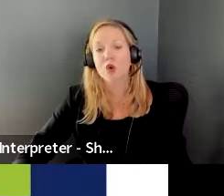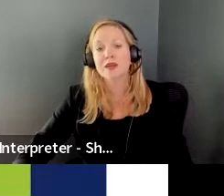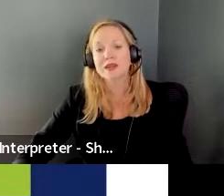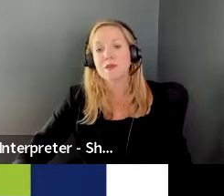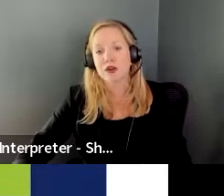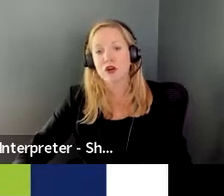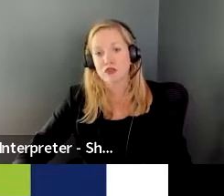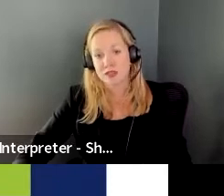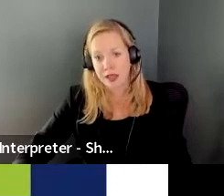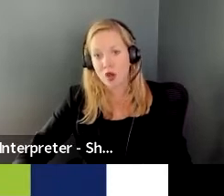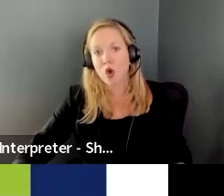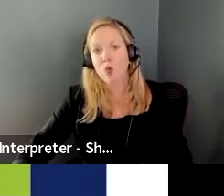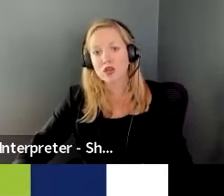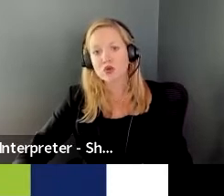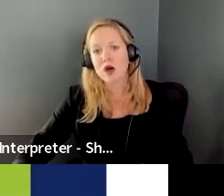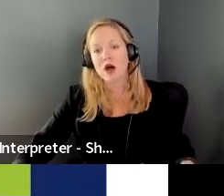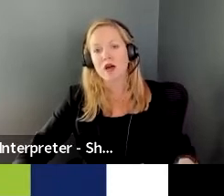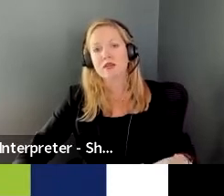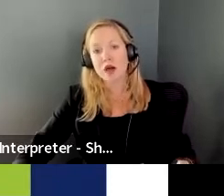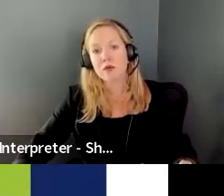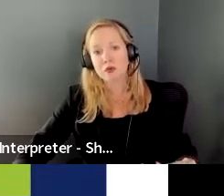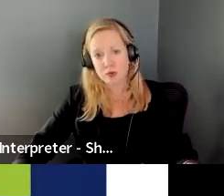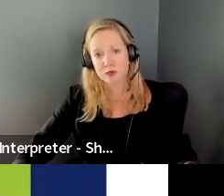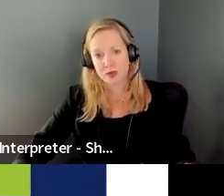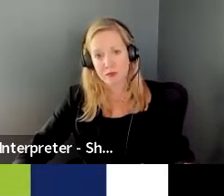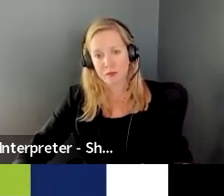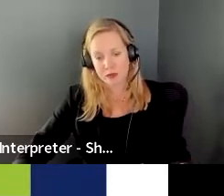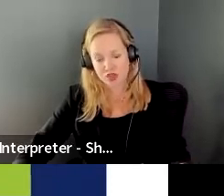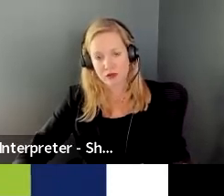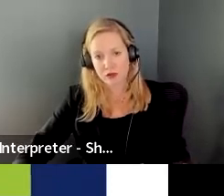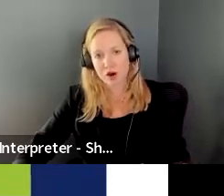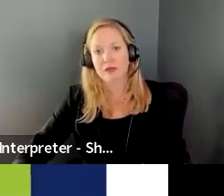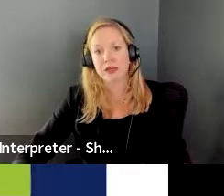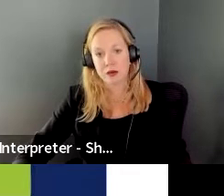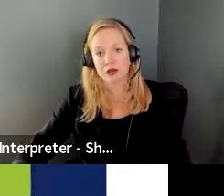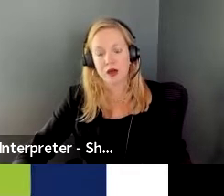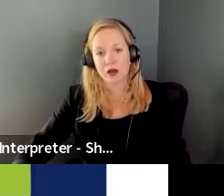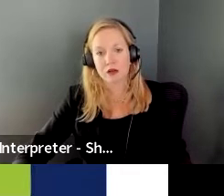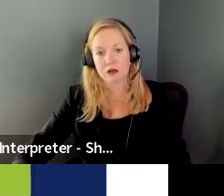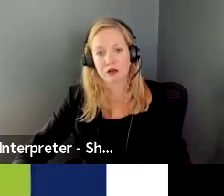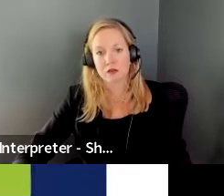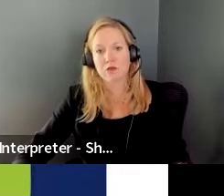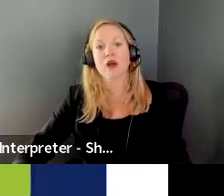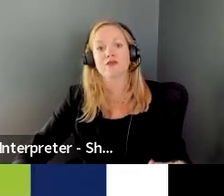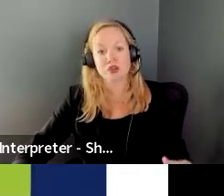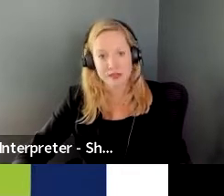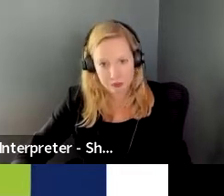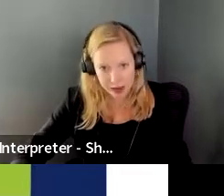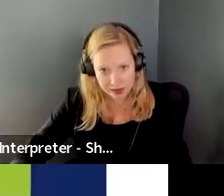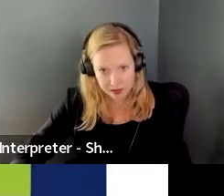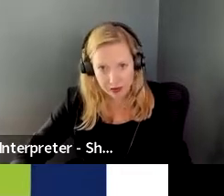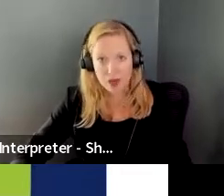enough. We needed to better understand which subgroups within the population are being more